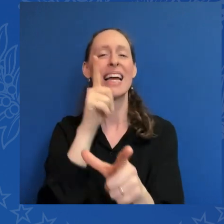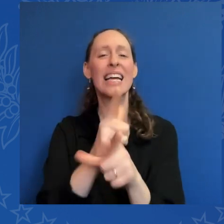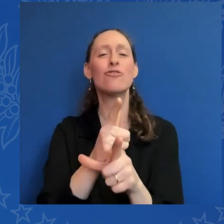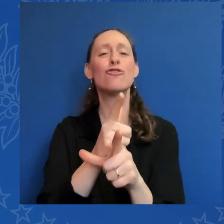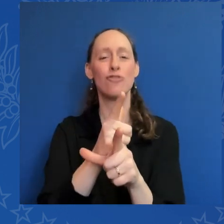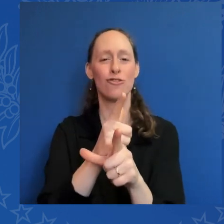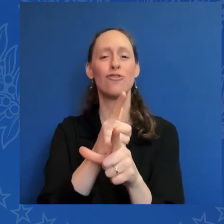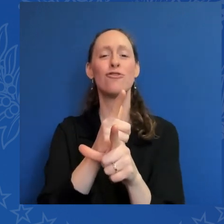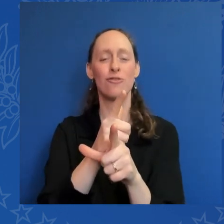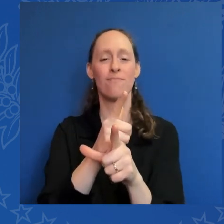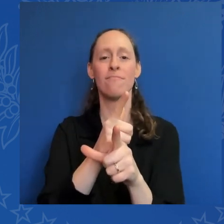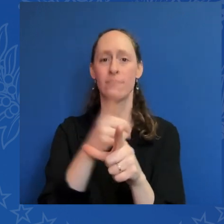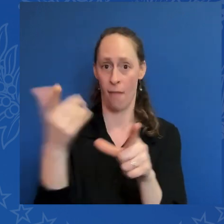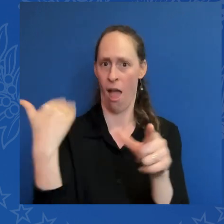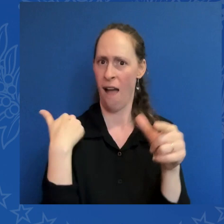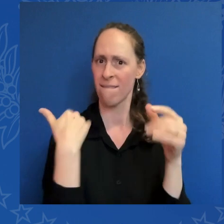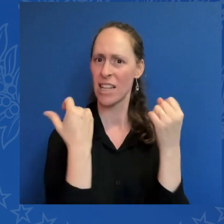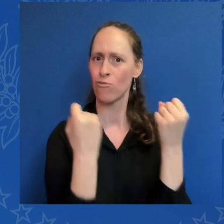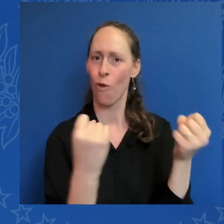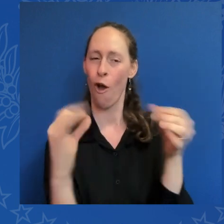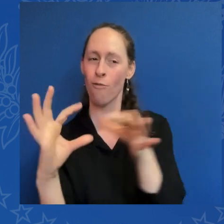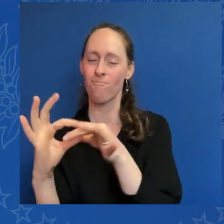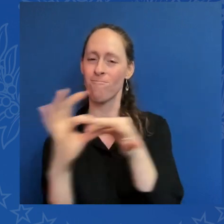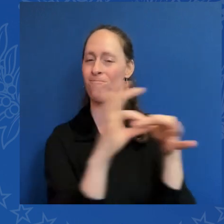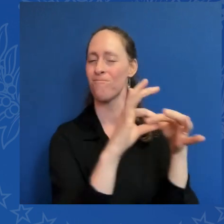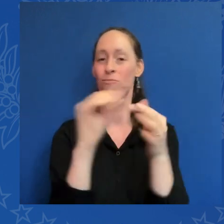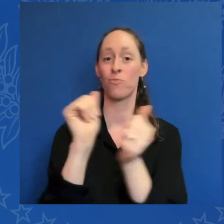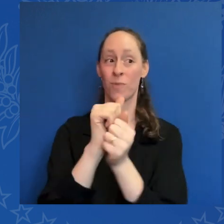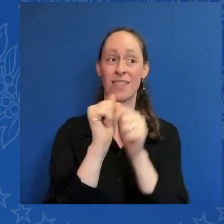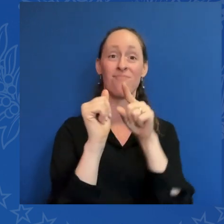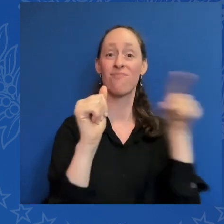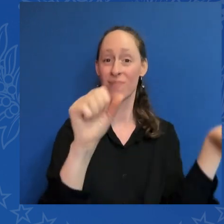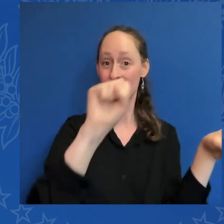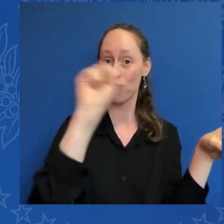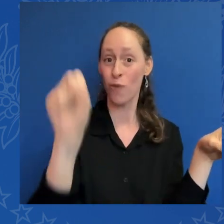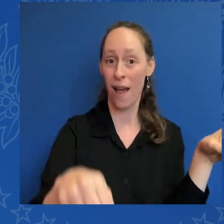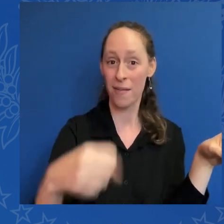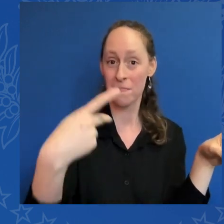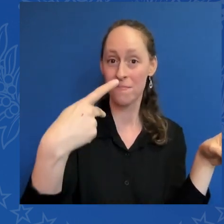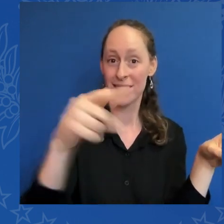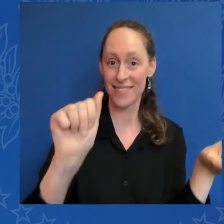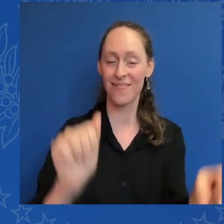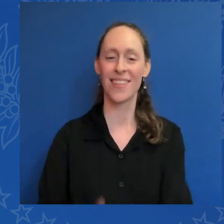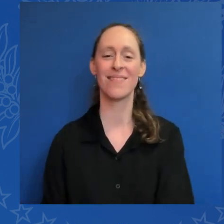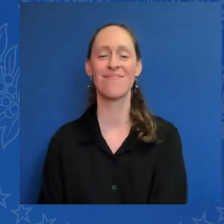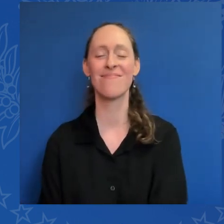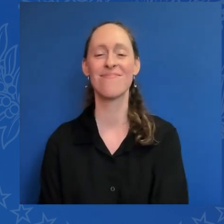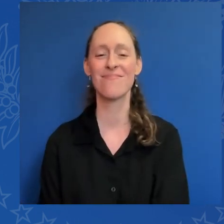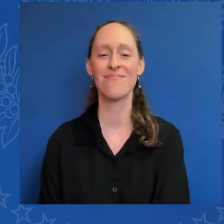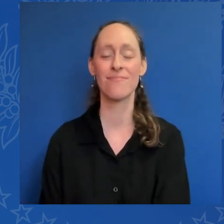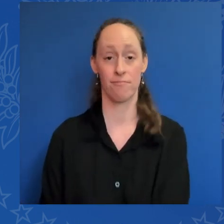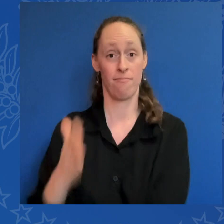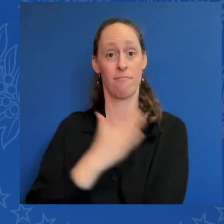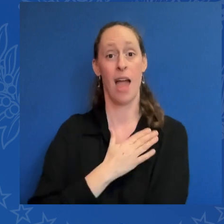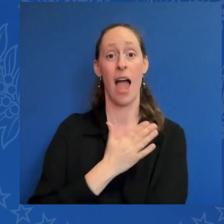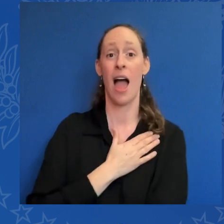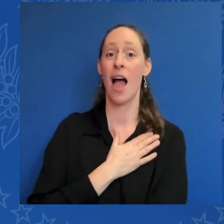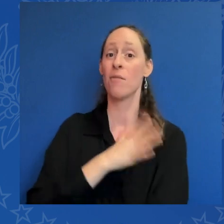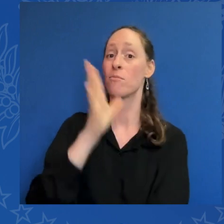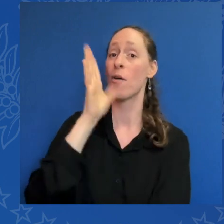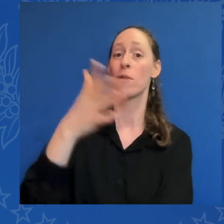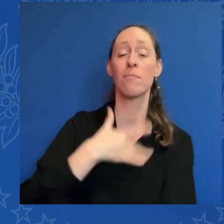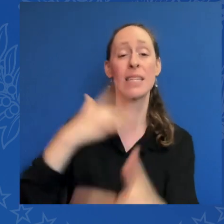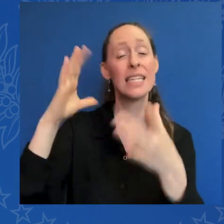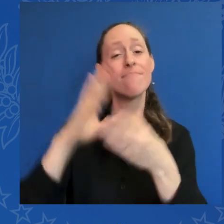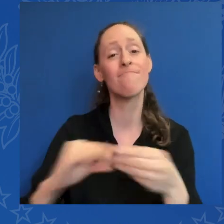we talk about background and heritage, he'd go, "Remember, Joey, the best drop of blood in you is Irish." Well, y'all think